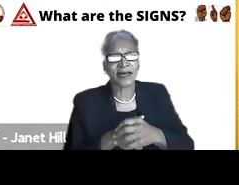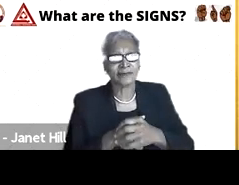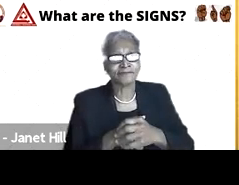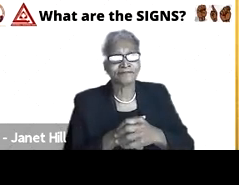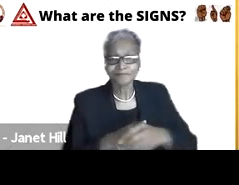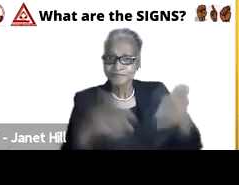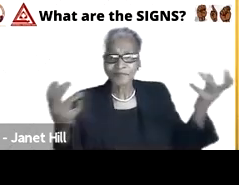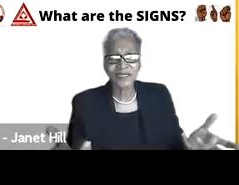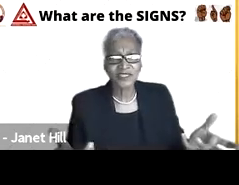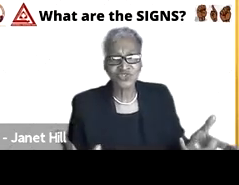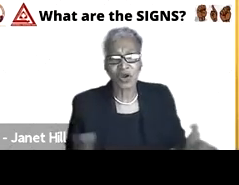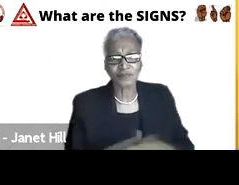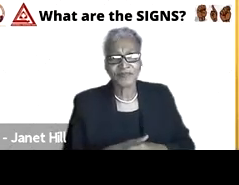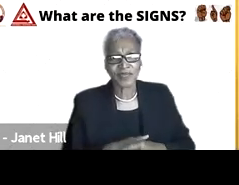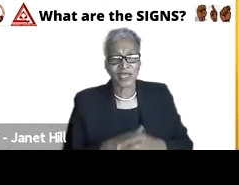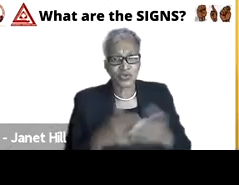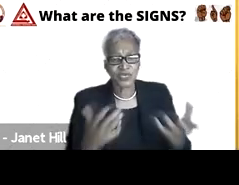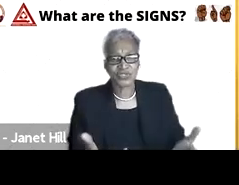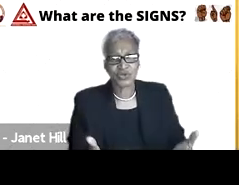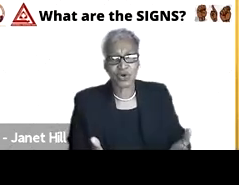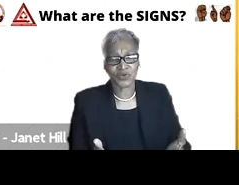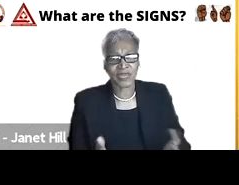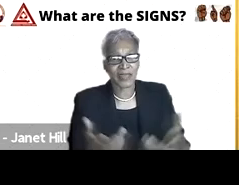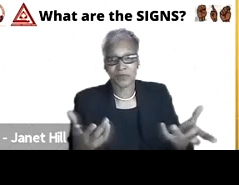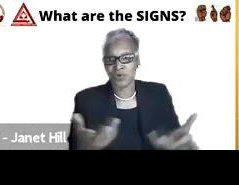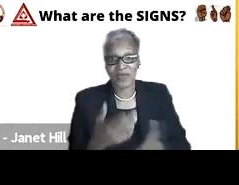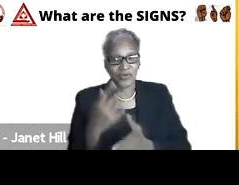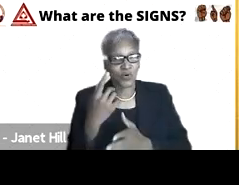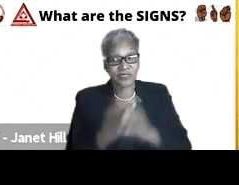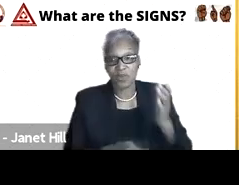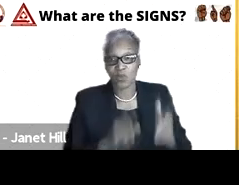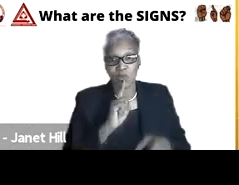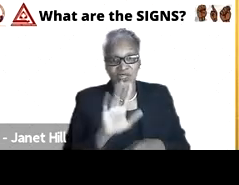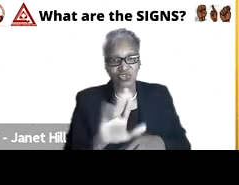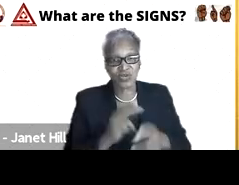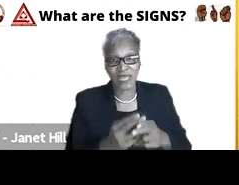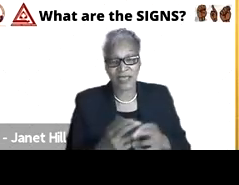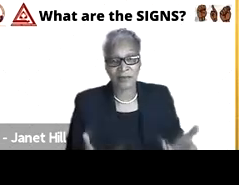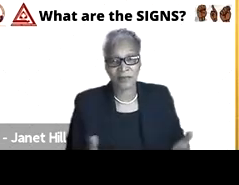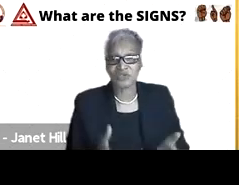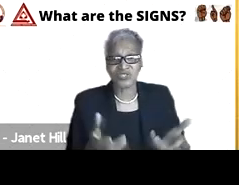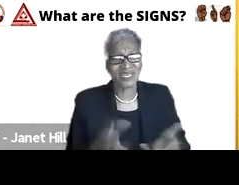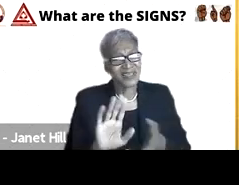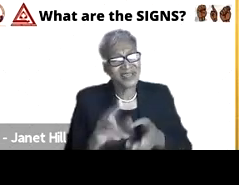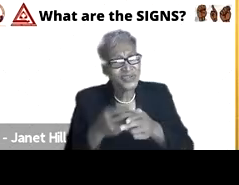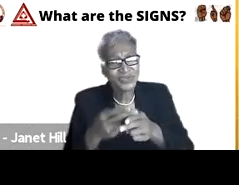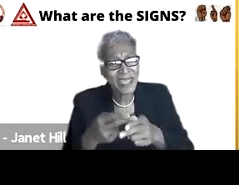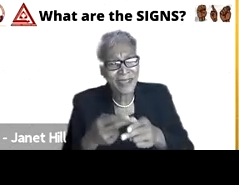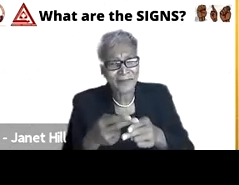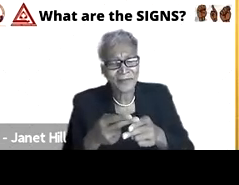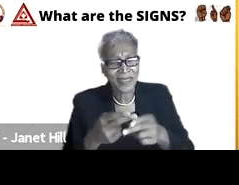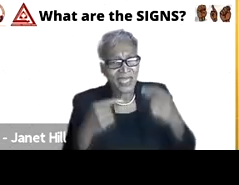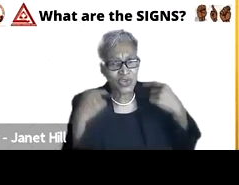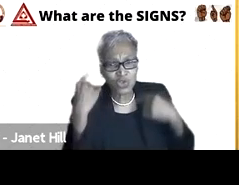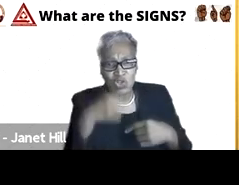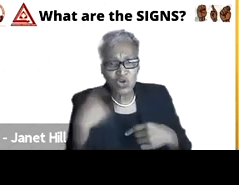was distraught, and you need to know their name, you don't have to go up and say, what is your name? But you just say,